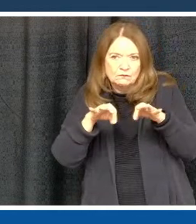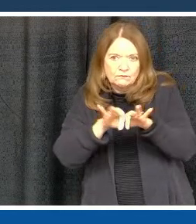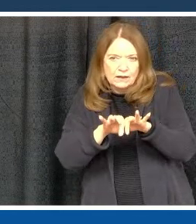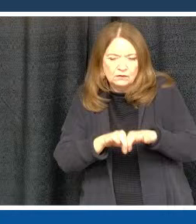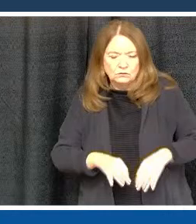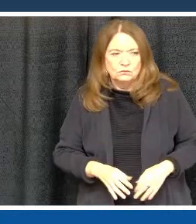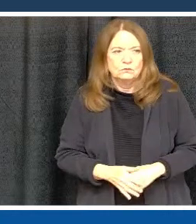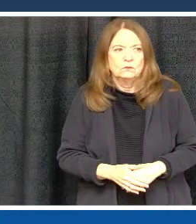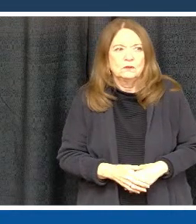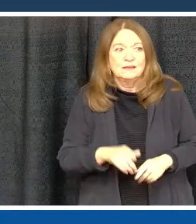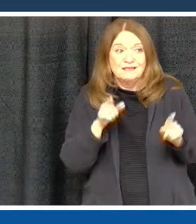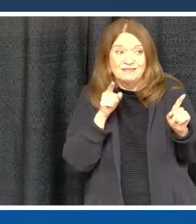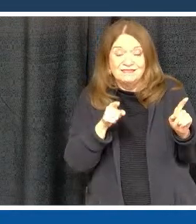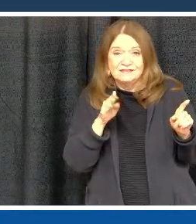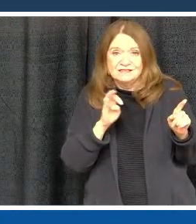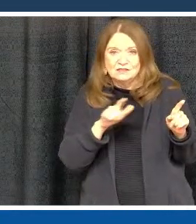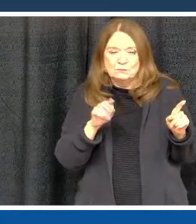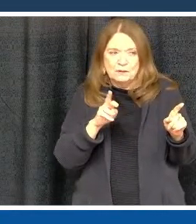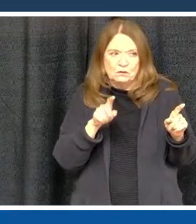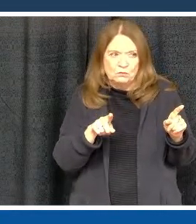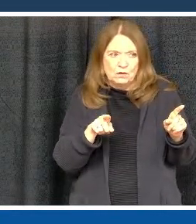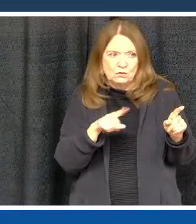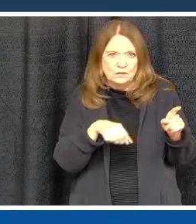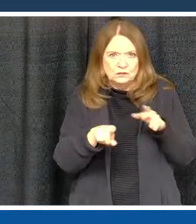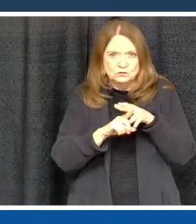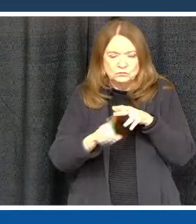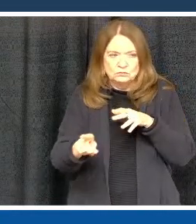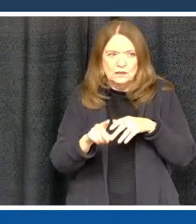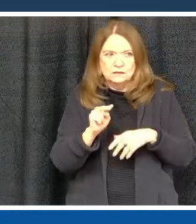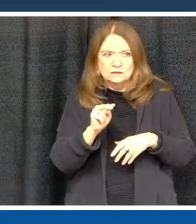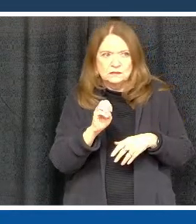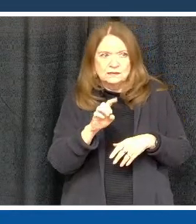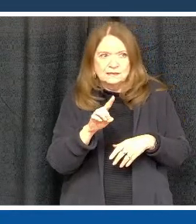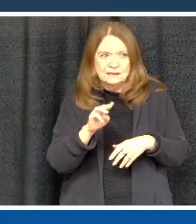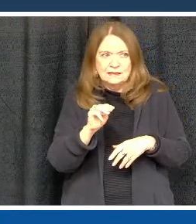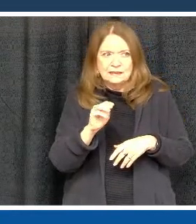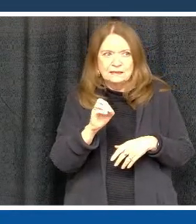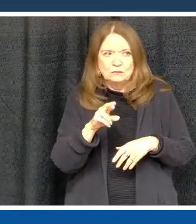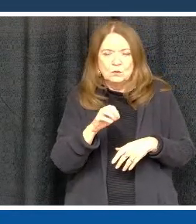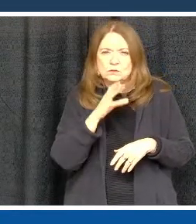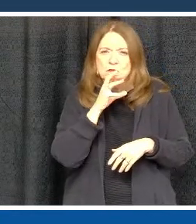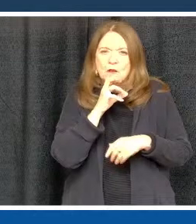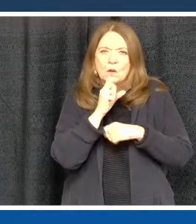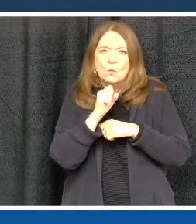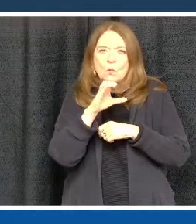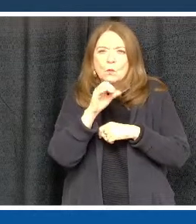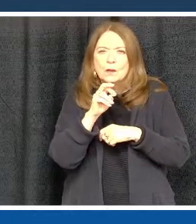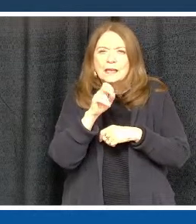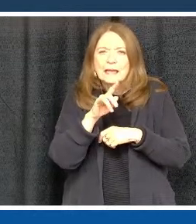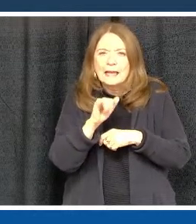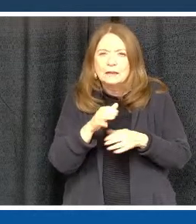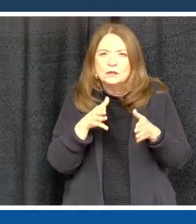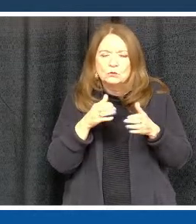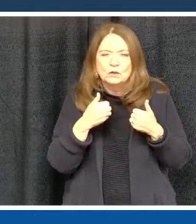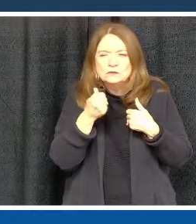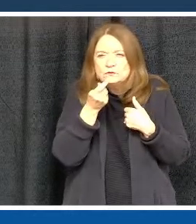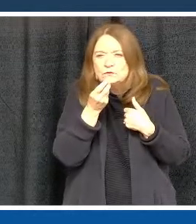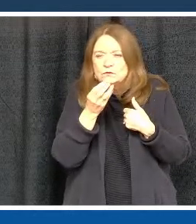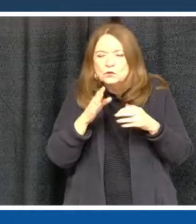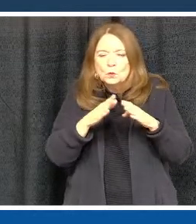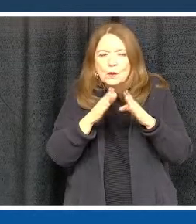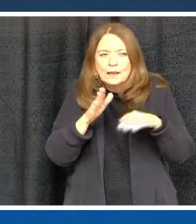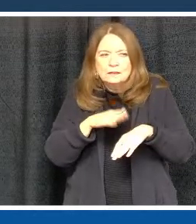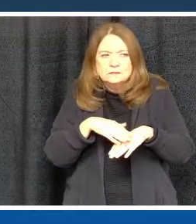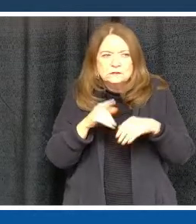This is Bell Road as you exit Needmore. It's an old county road that only has a few structures off of it.